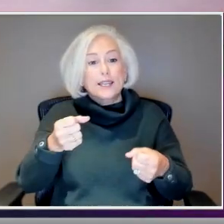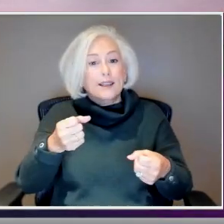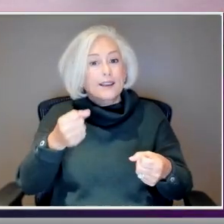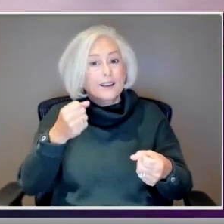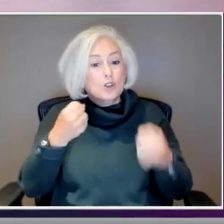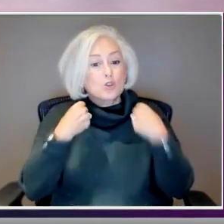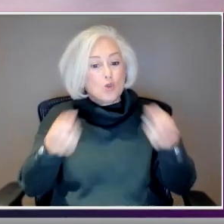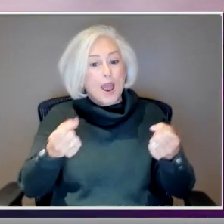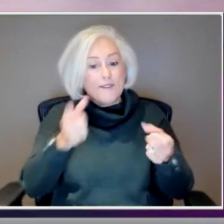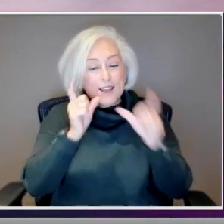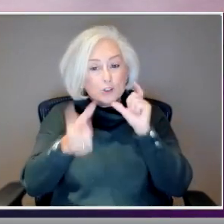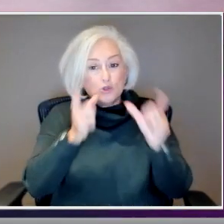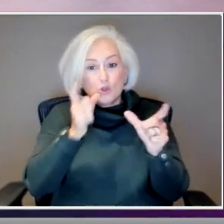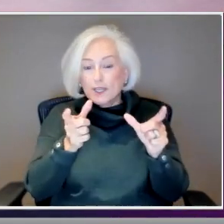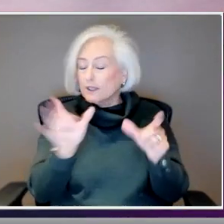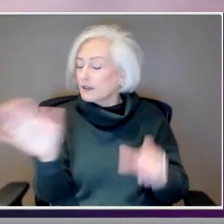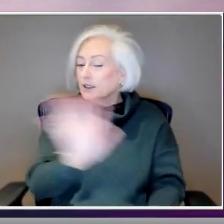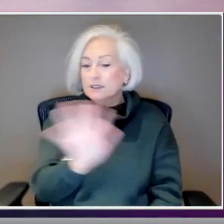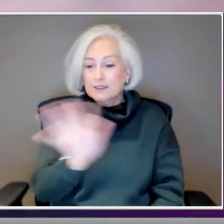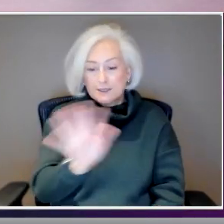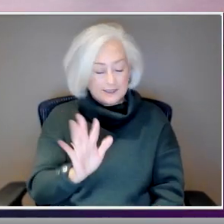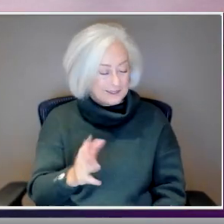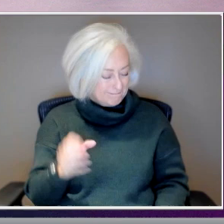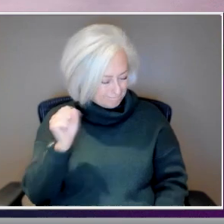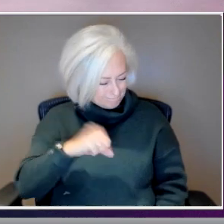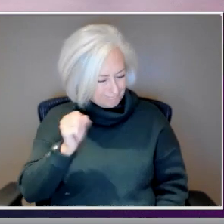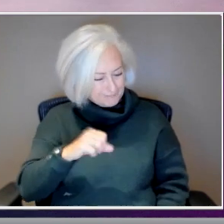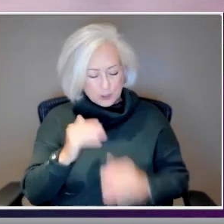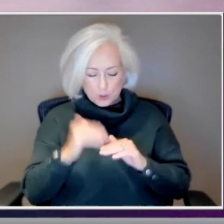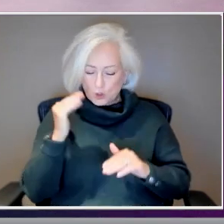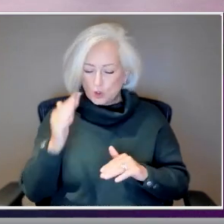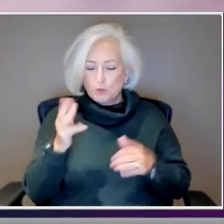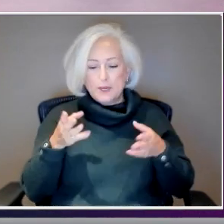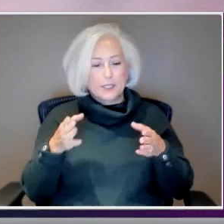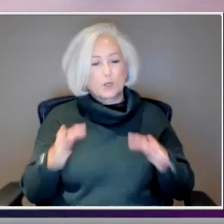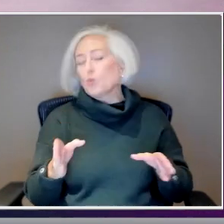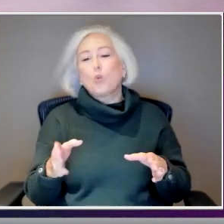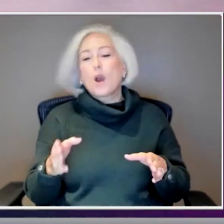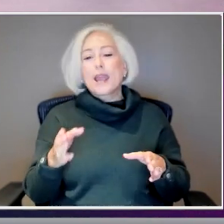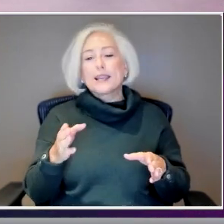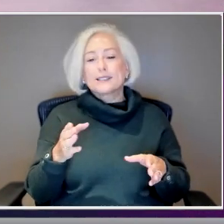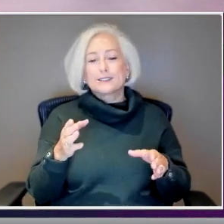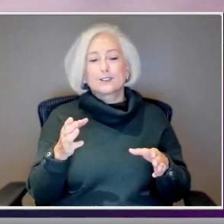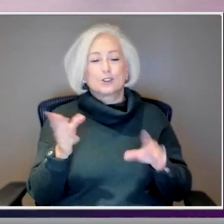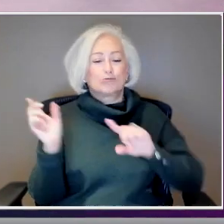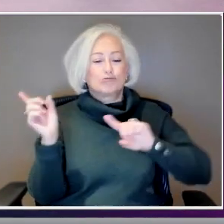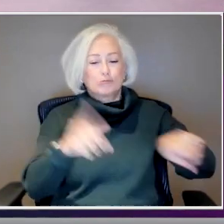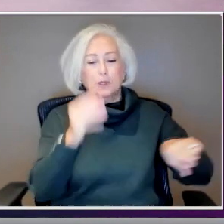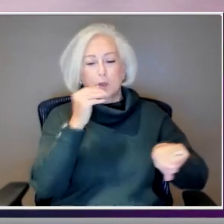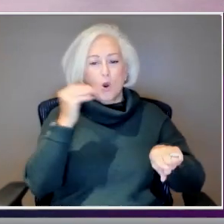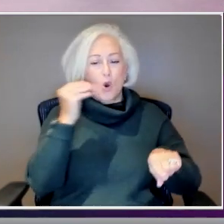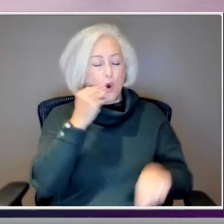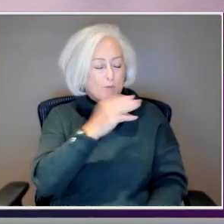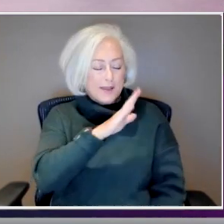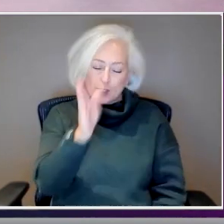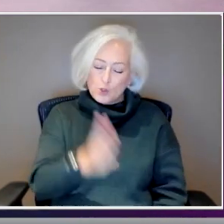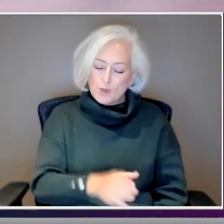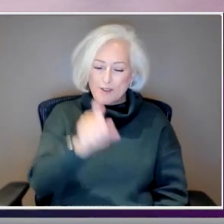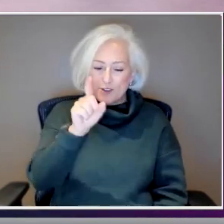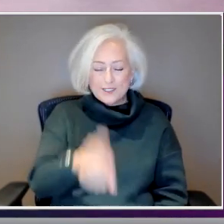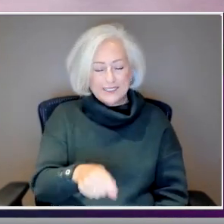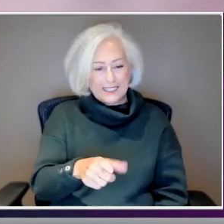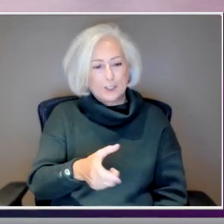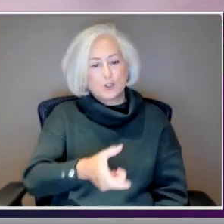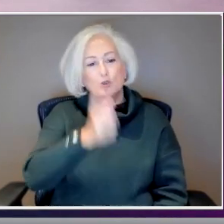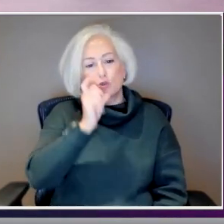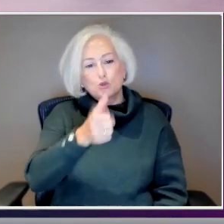too many easy ways to get home now. There's absolutely no need to drink and drive with how many ride service apps are at our